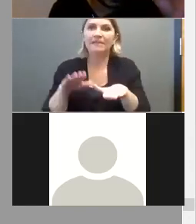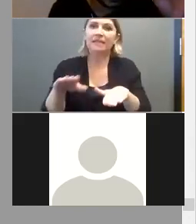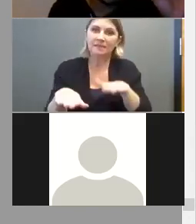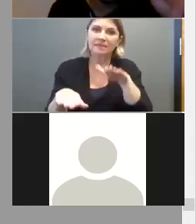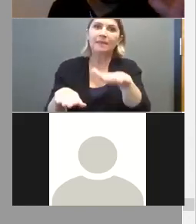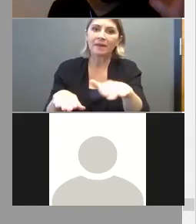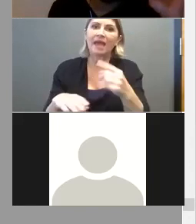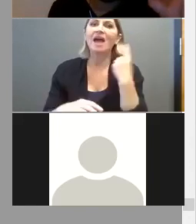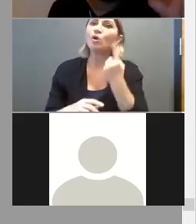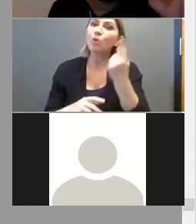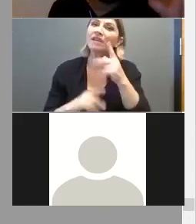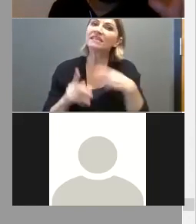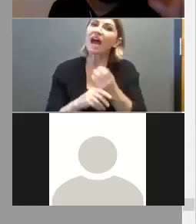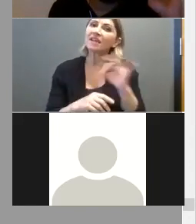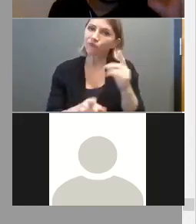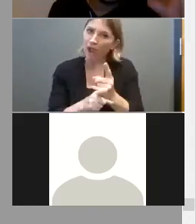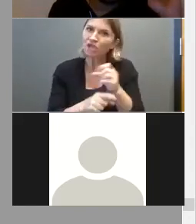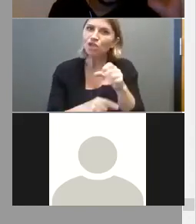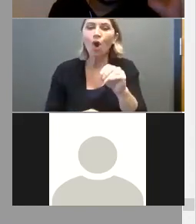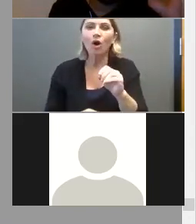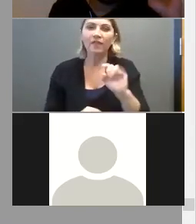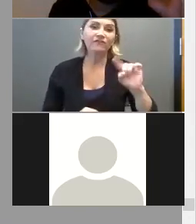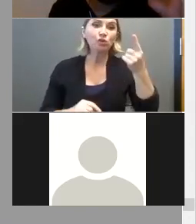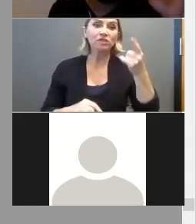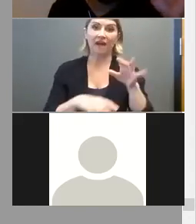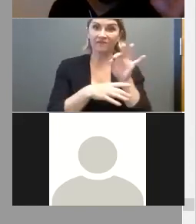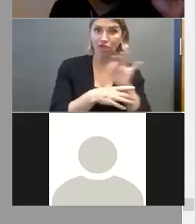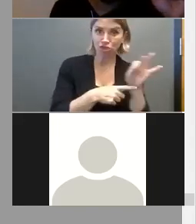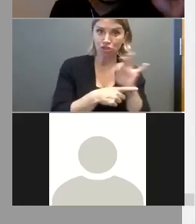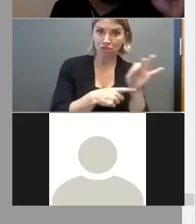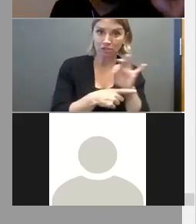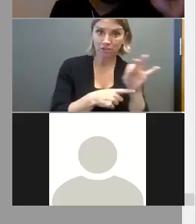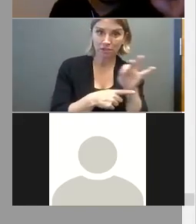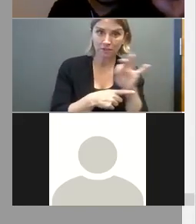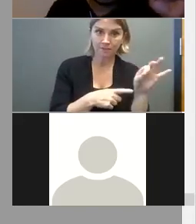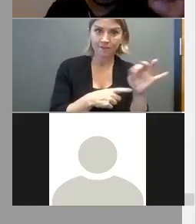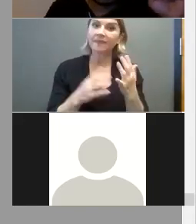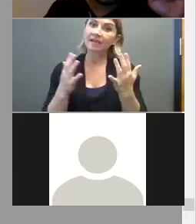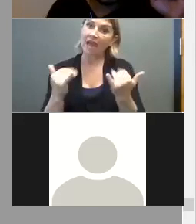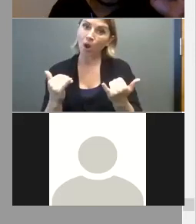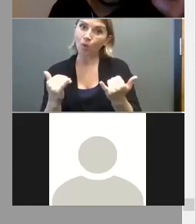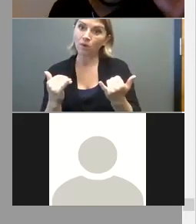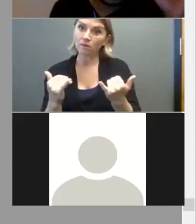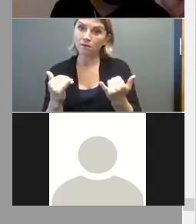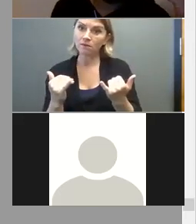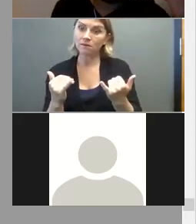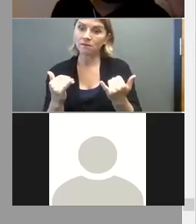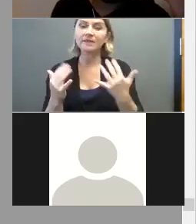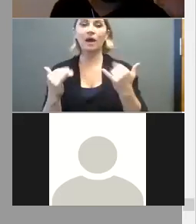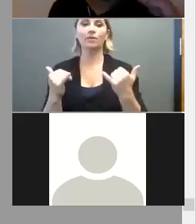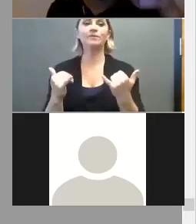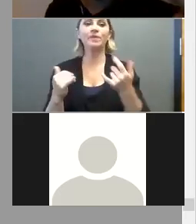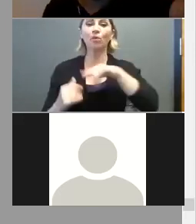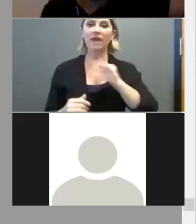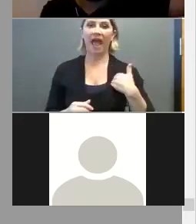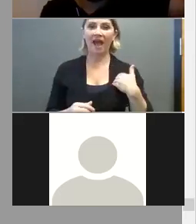is sort of correct. So let's take the first function here. Now, oh, come on. Now we have